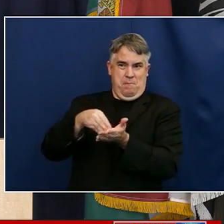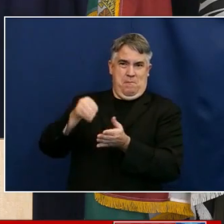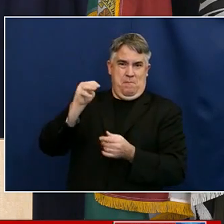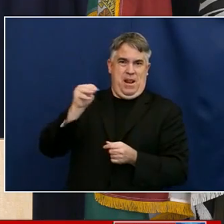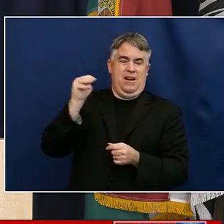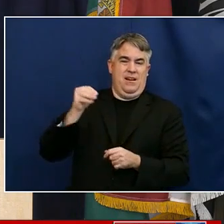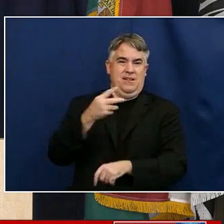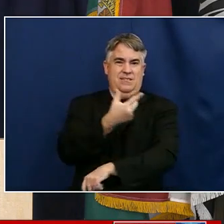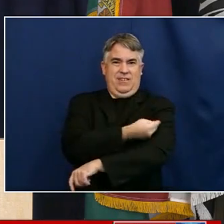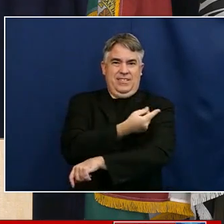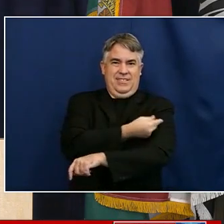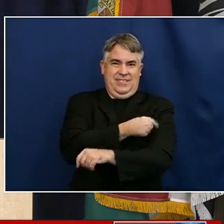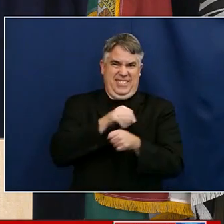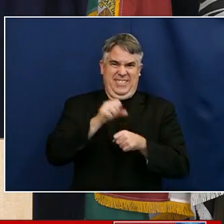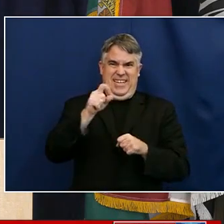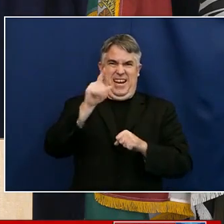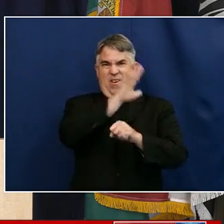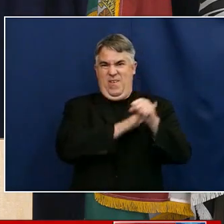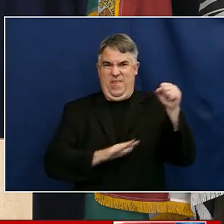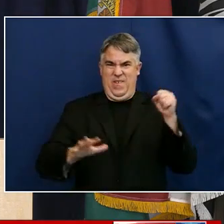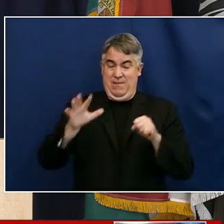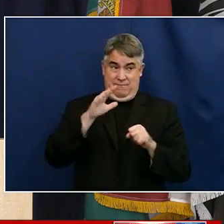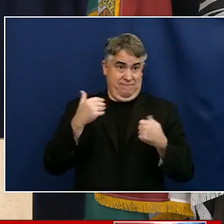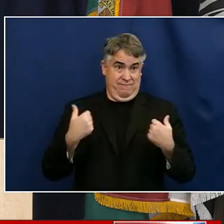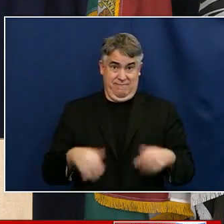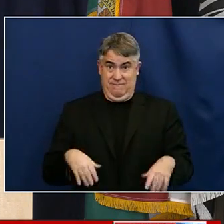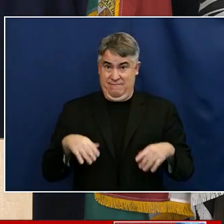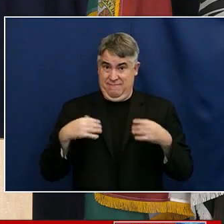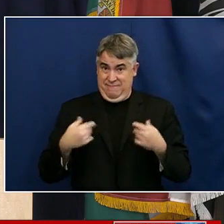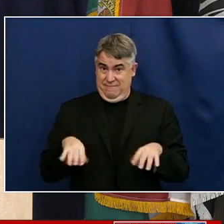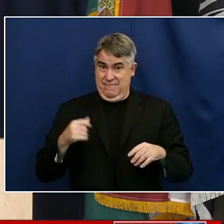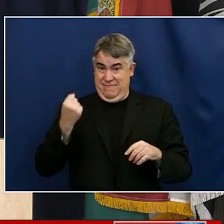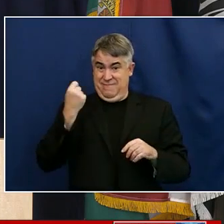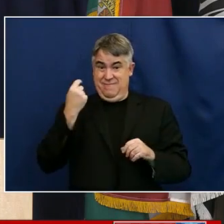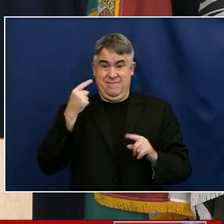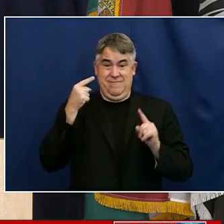is also met with the sobering reality that we have a shortage of vaccines.